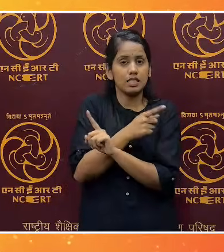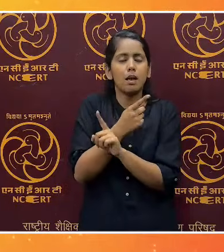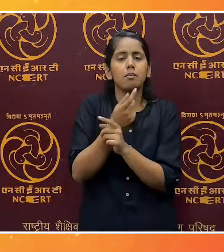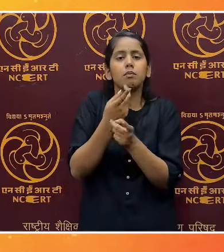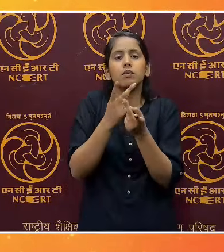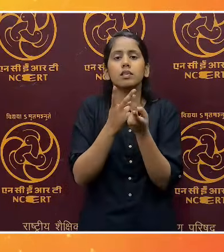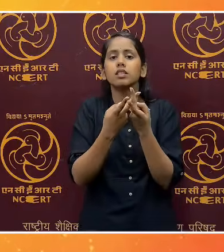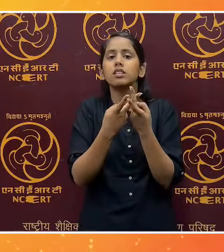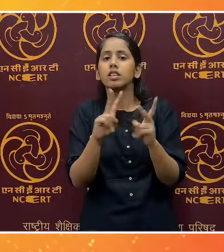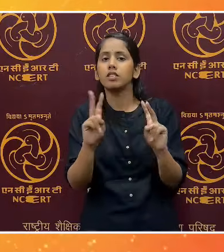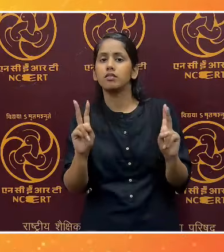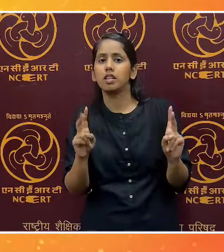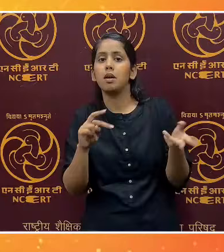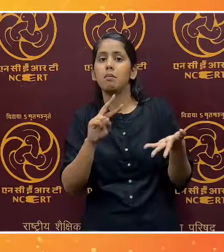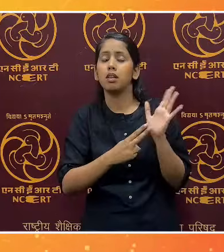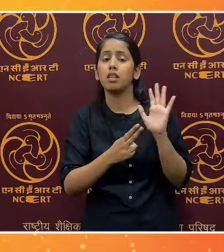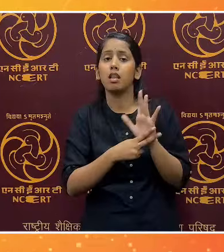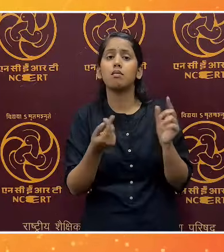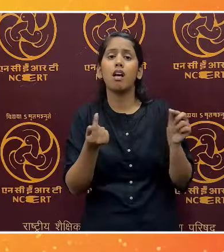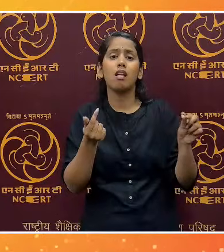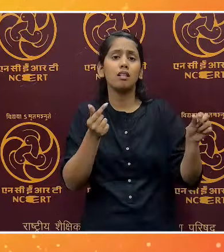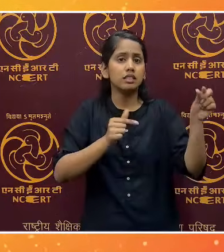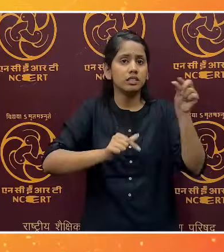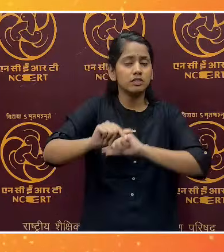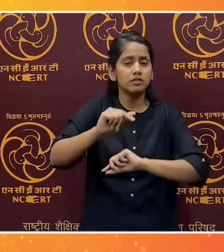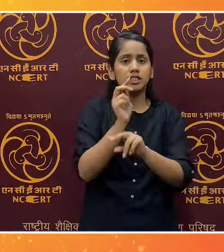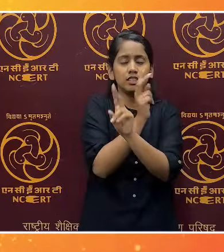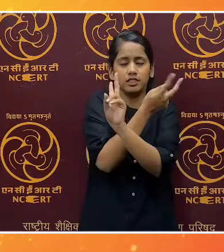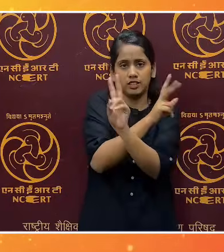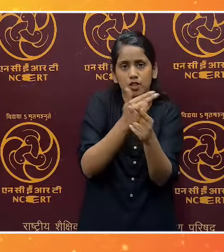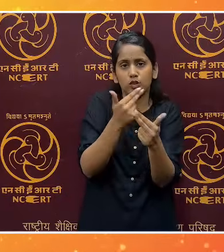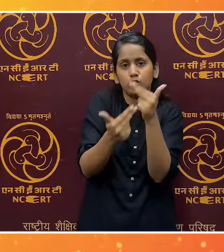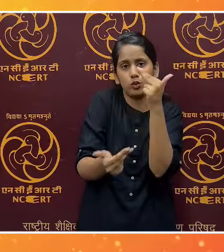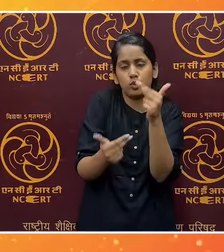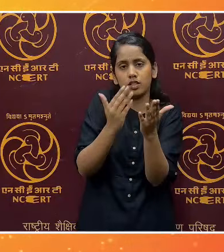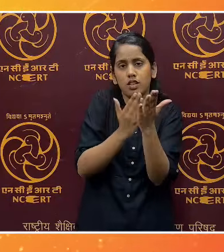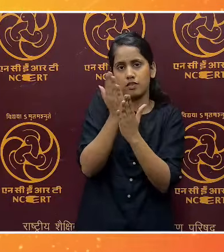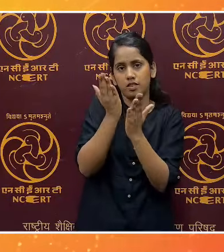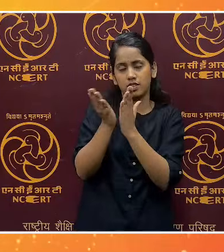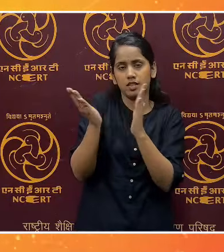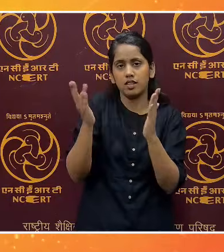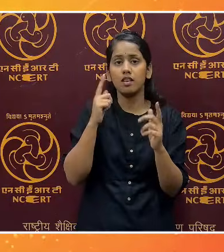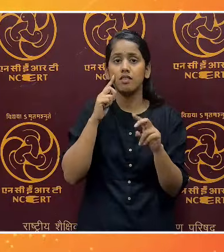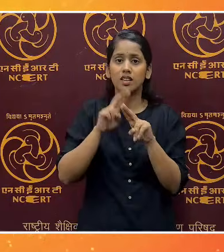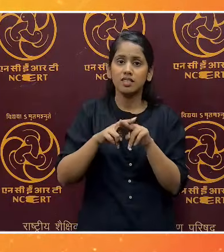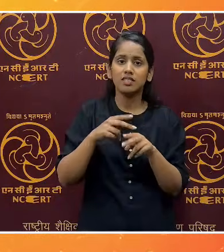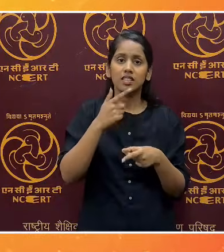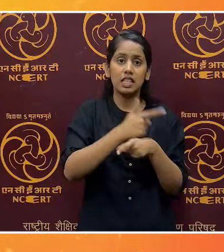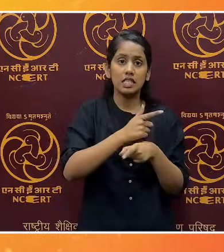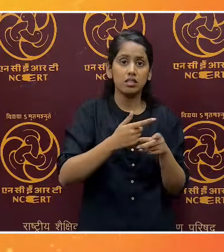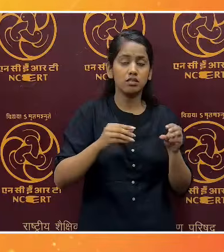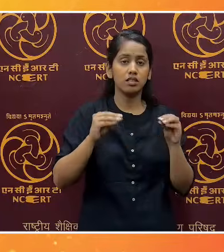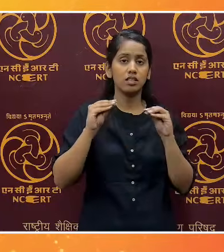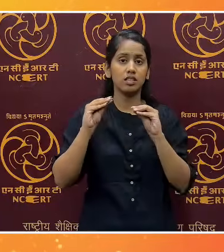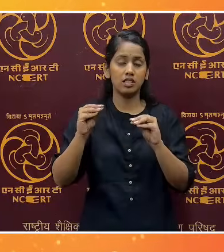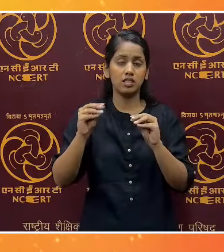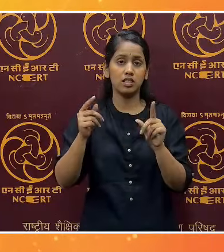from other lectures because we have experimented it with the storytelling method. Oh, great. So here teacher is teaching,